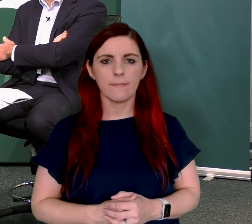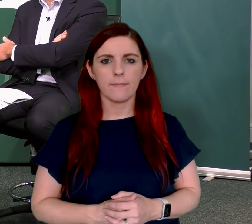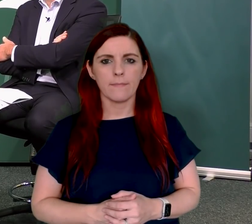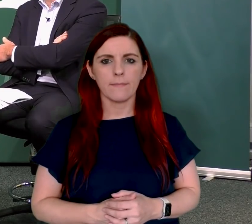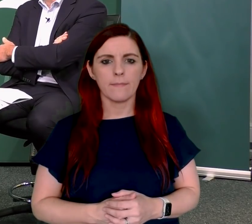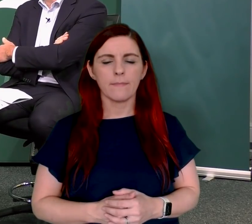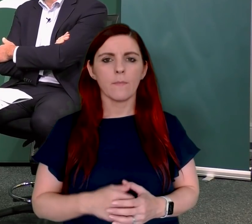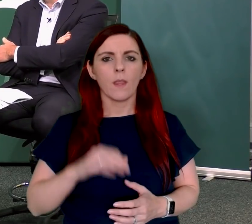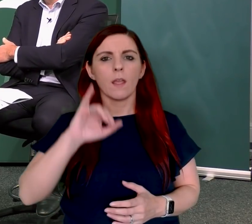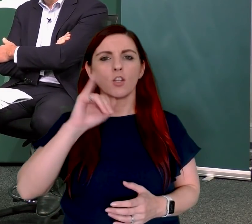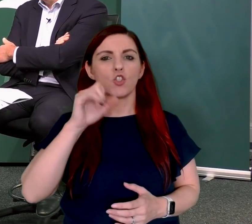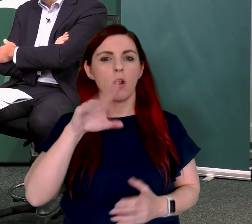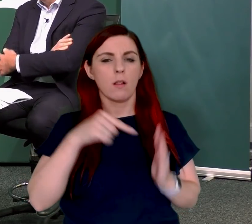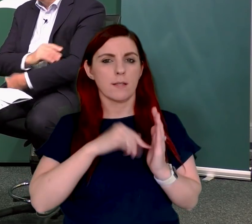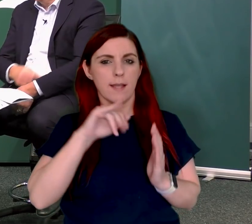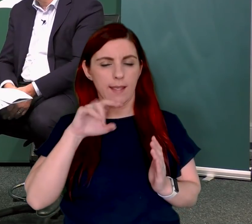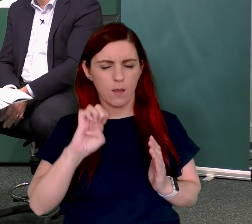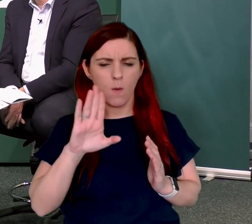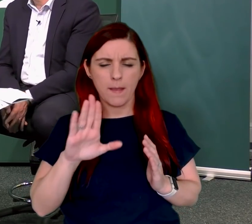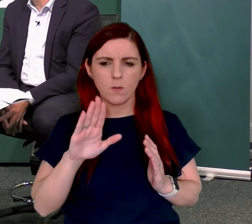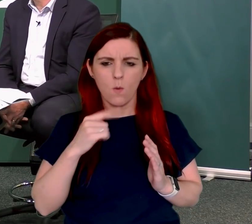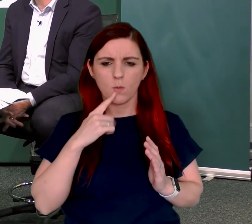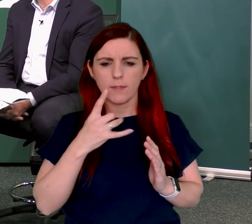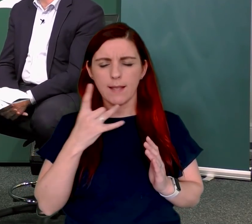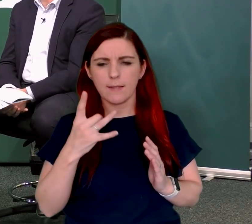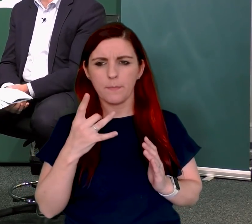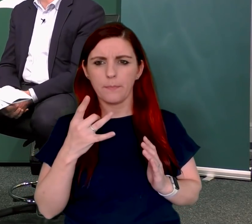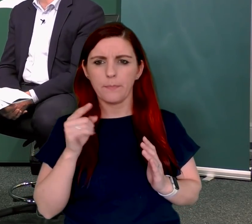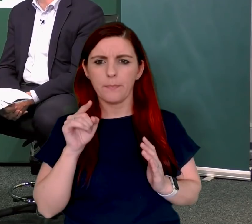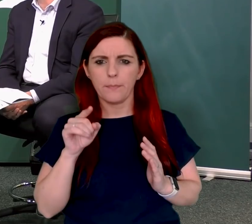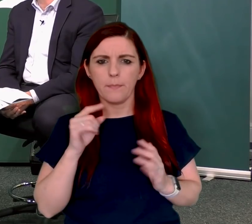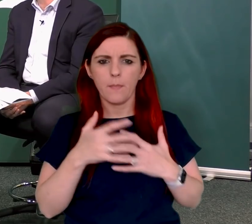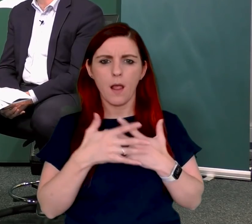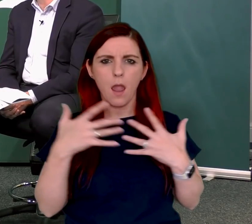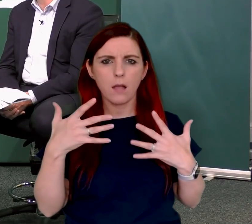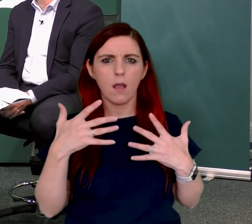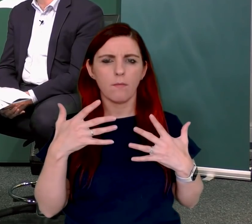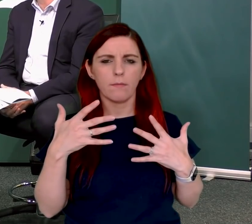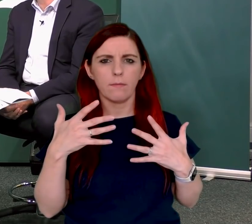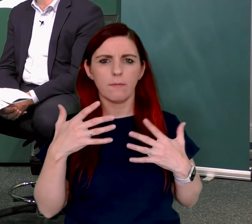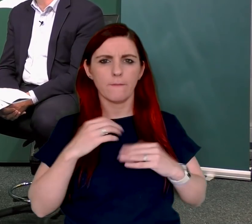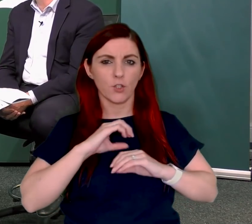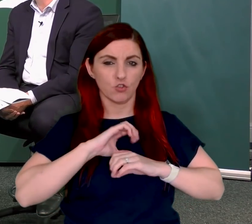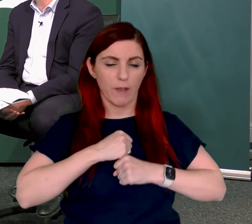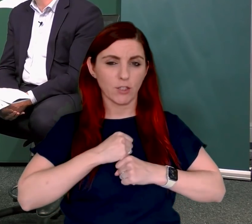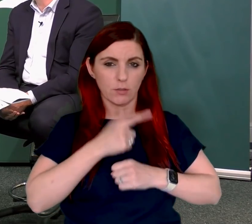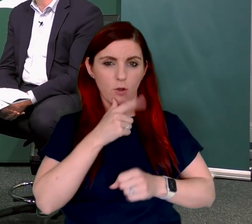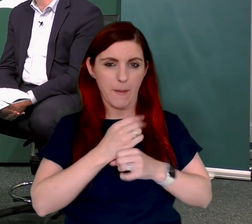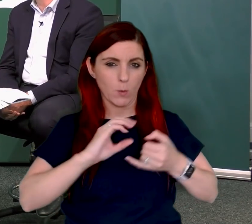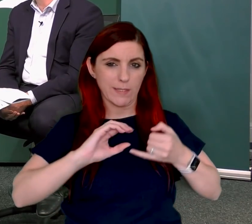Cayman Burke, the Journal. So there's a lot of frustration regarding testing. We're just